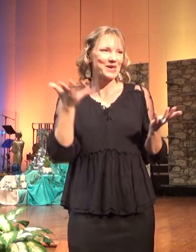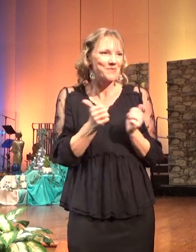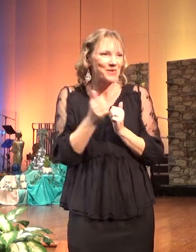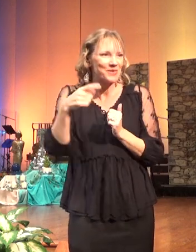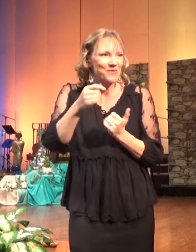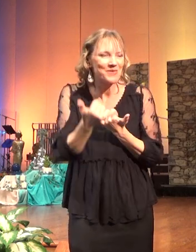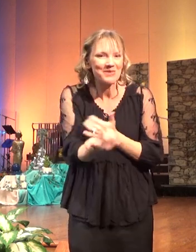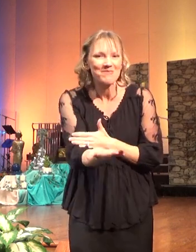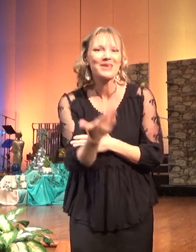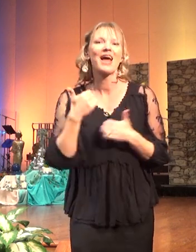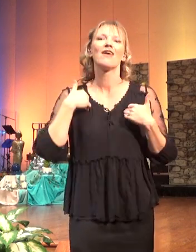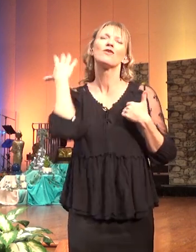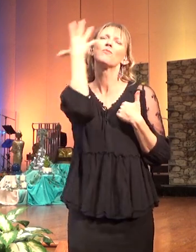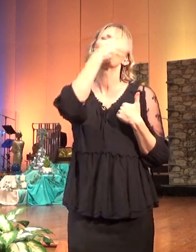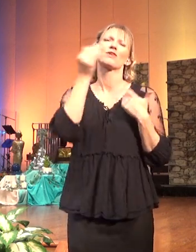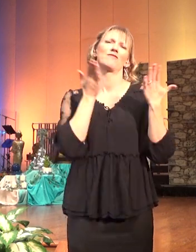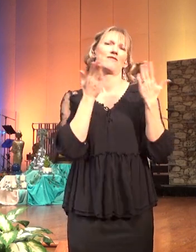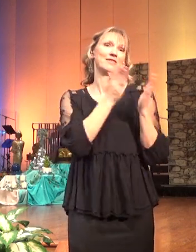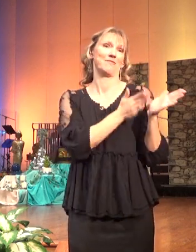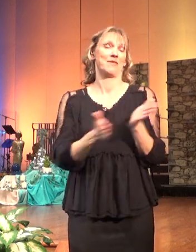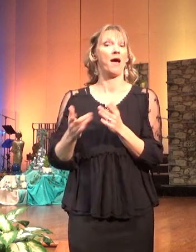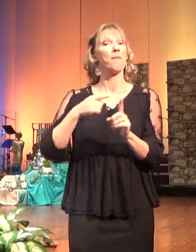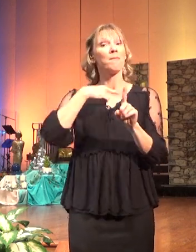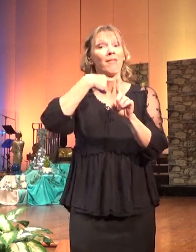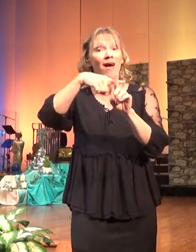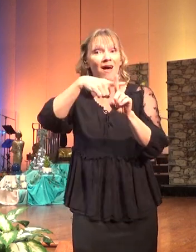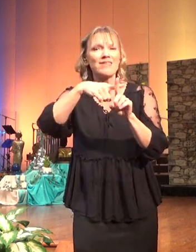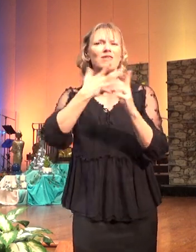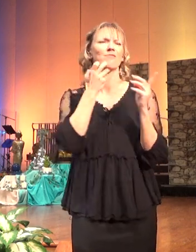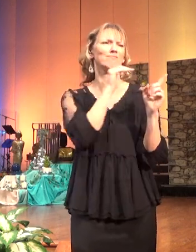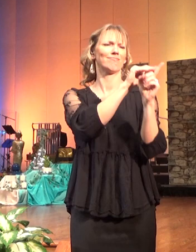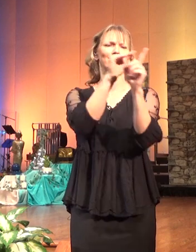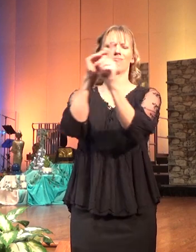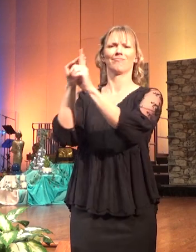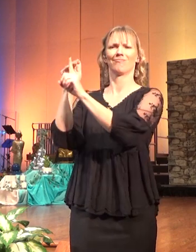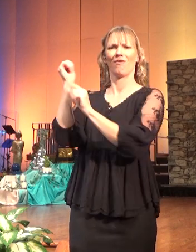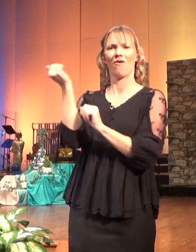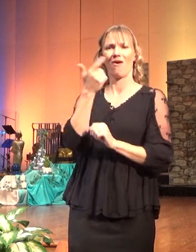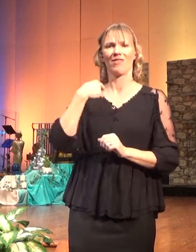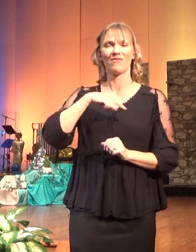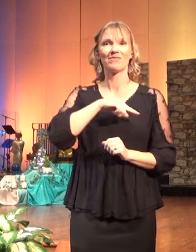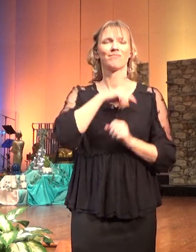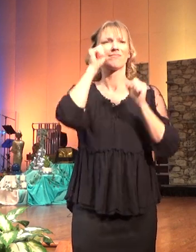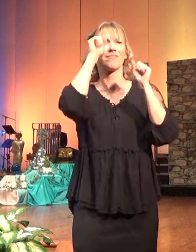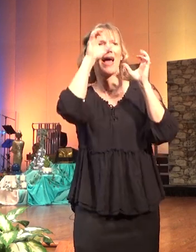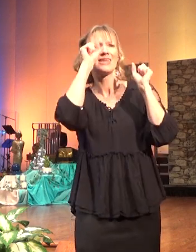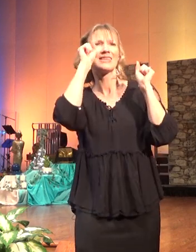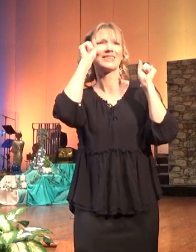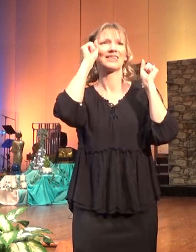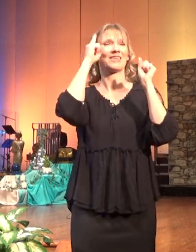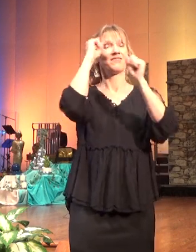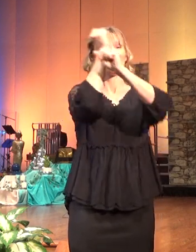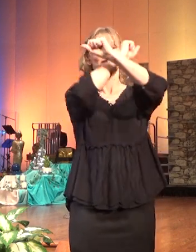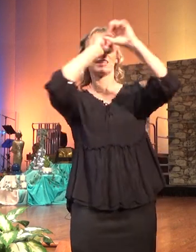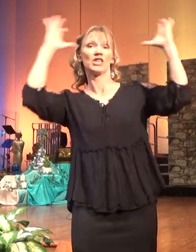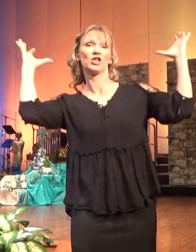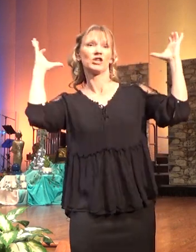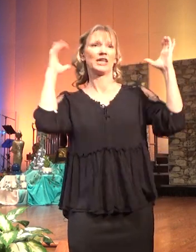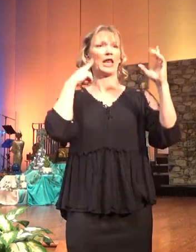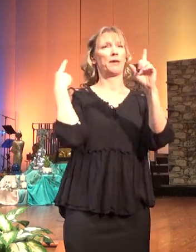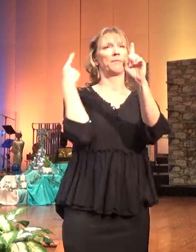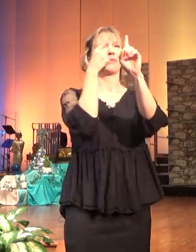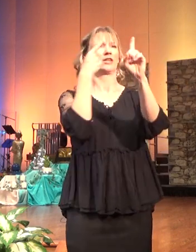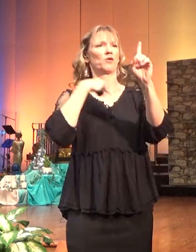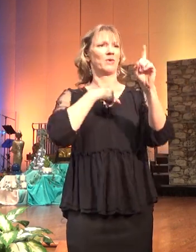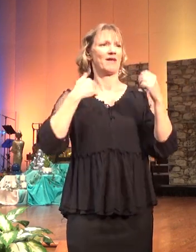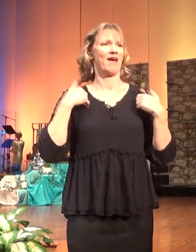we've got a beautiful service planned. And I want to remind us all of the amazing vision and mission that we have here